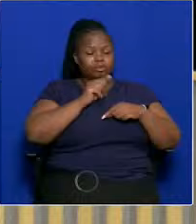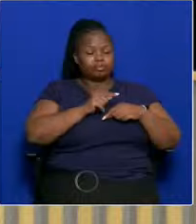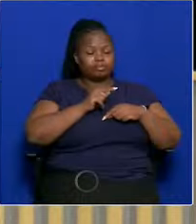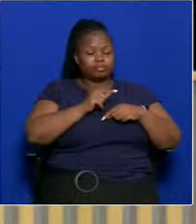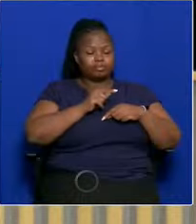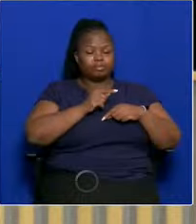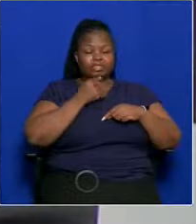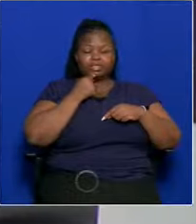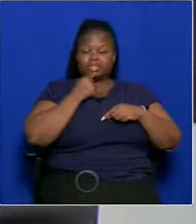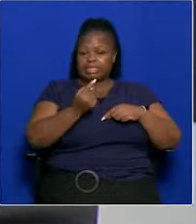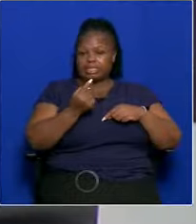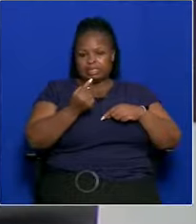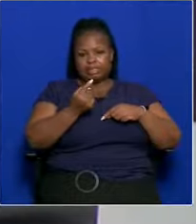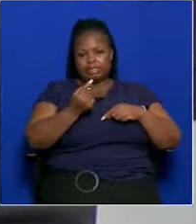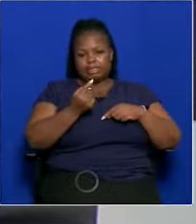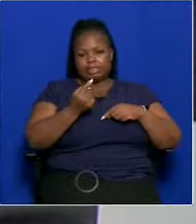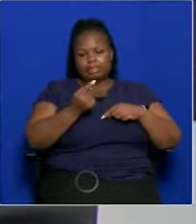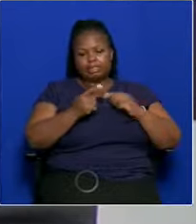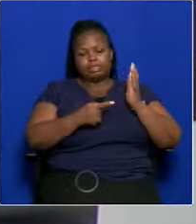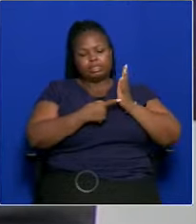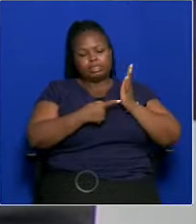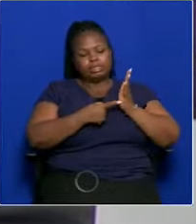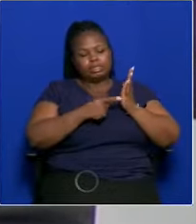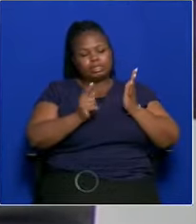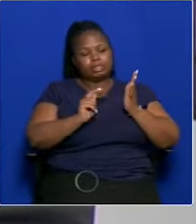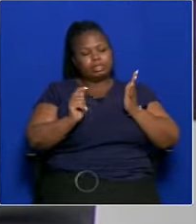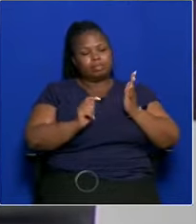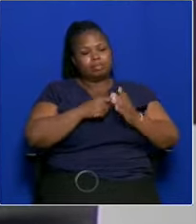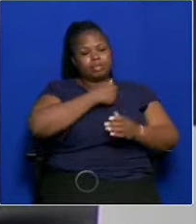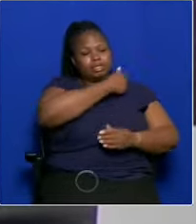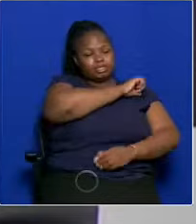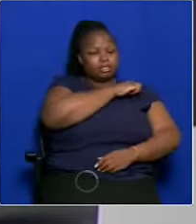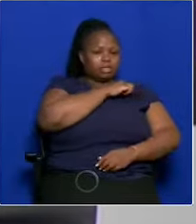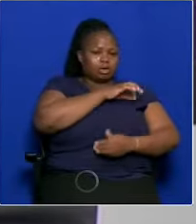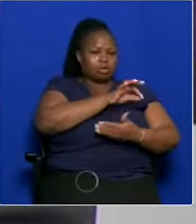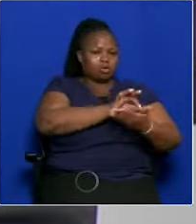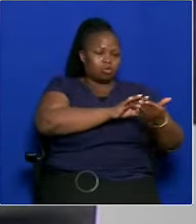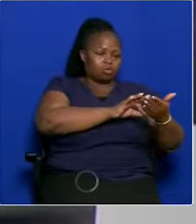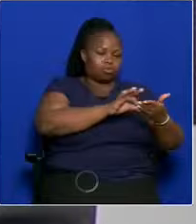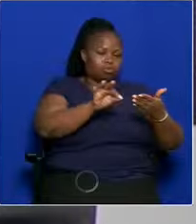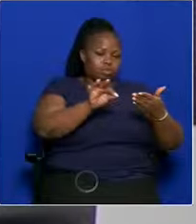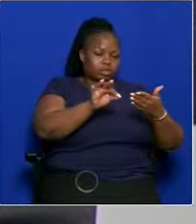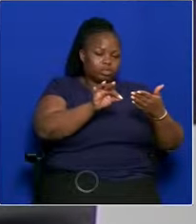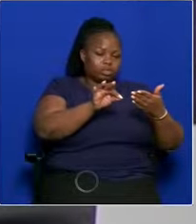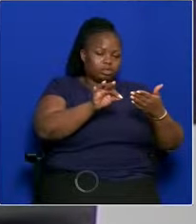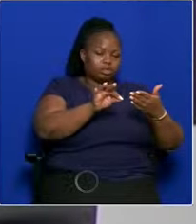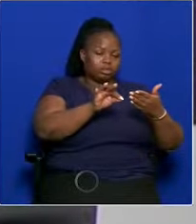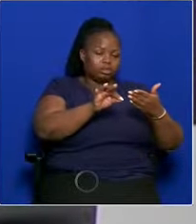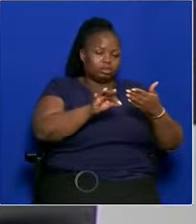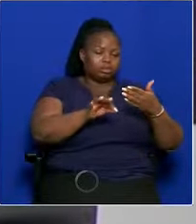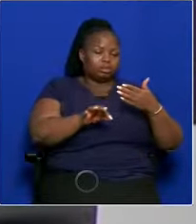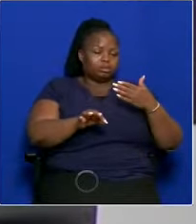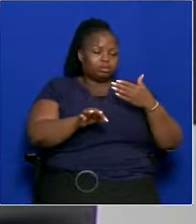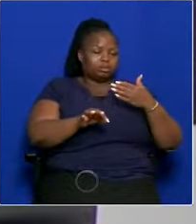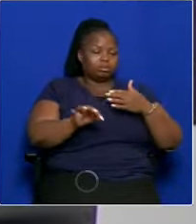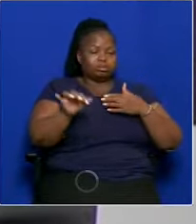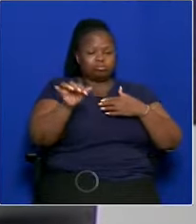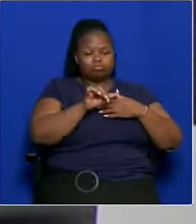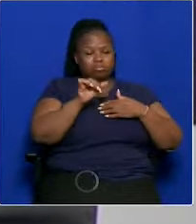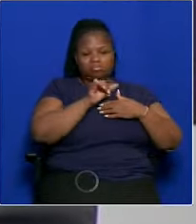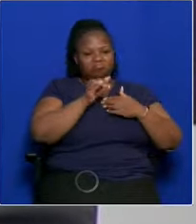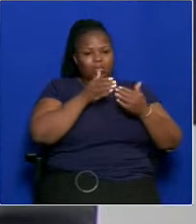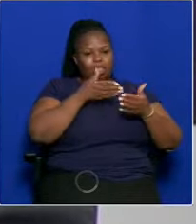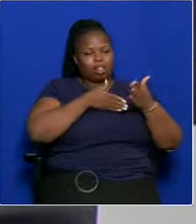the Tembisa contract, which was in excess of